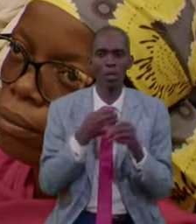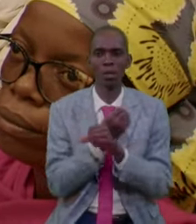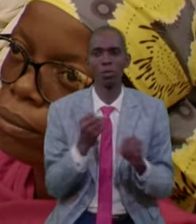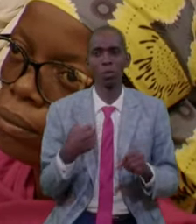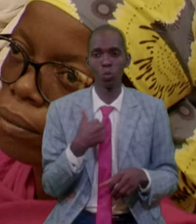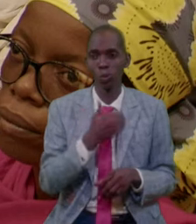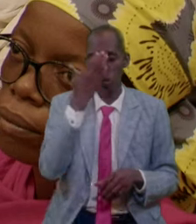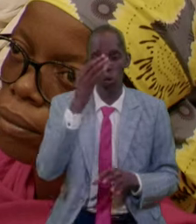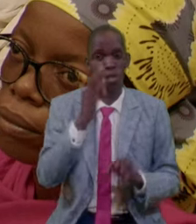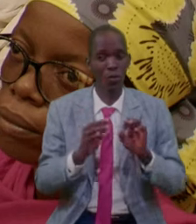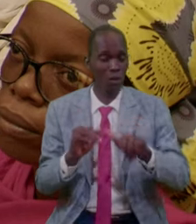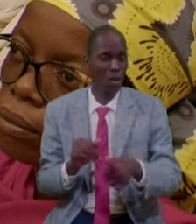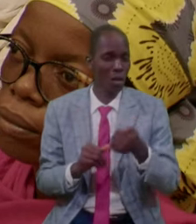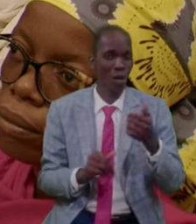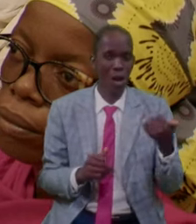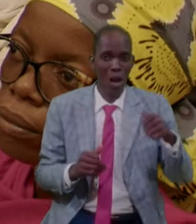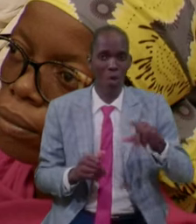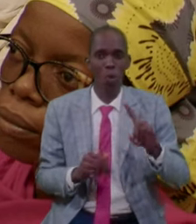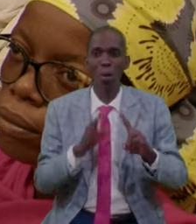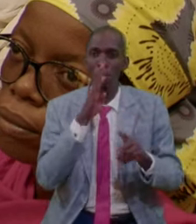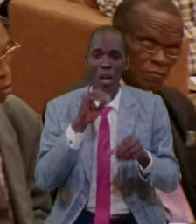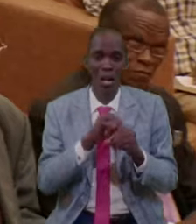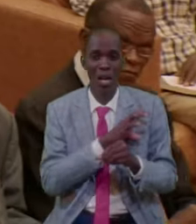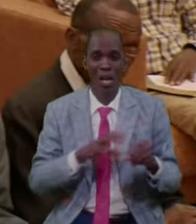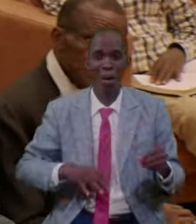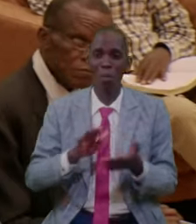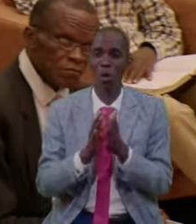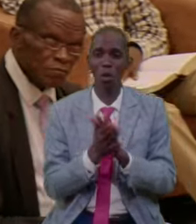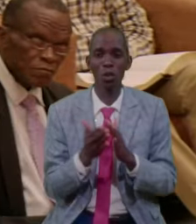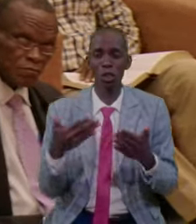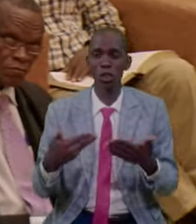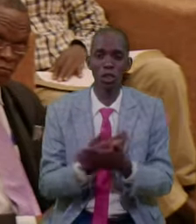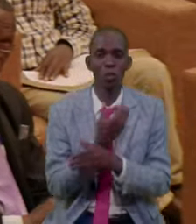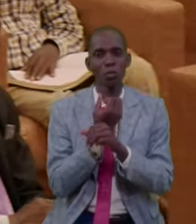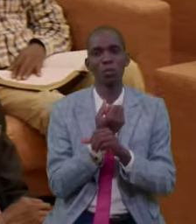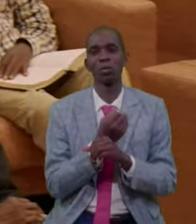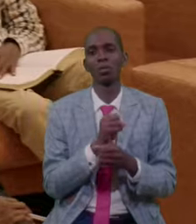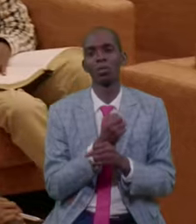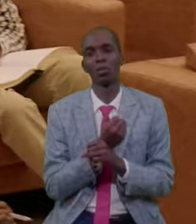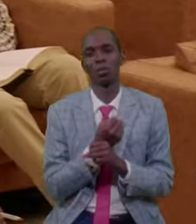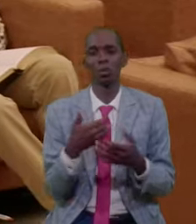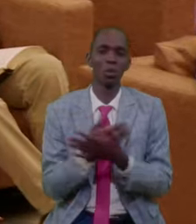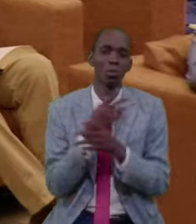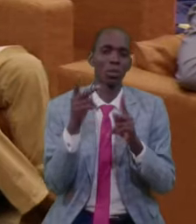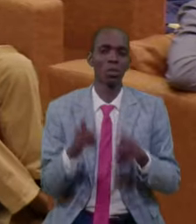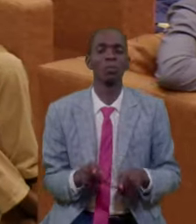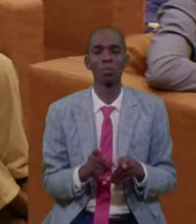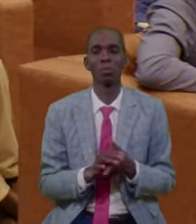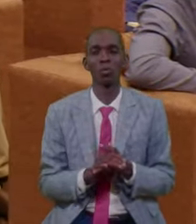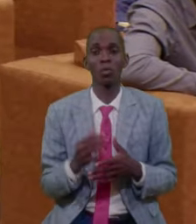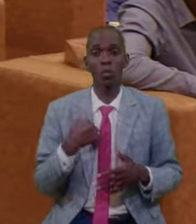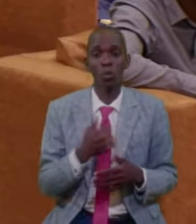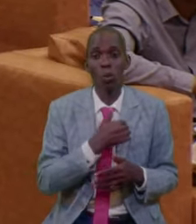is a new creature. How new are you? The new creature in the new covenant. We